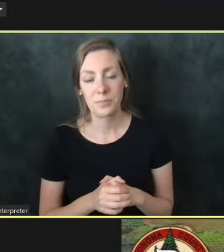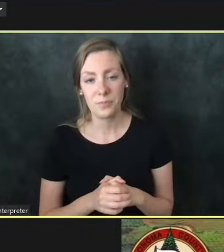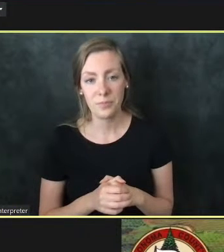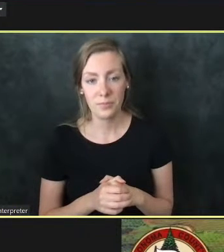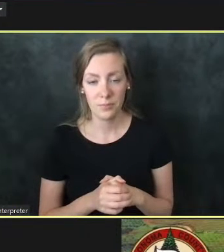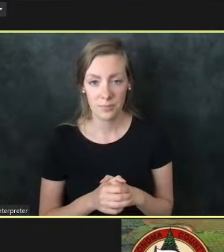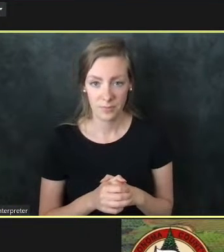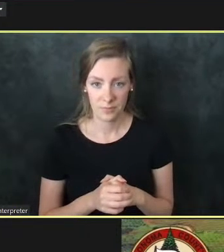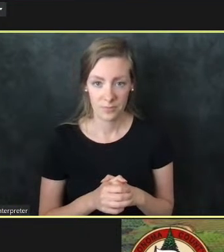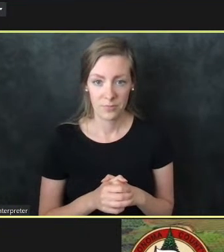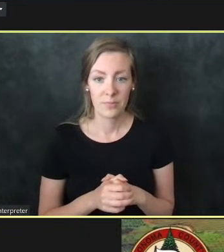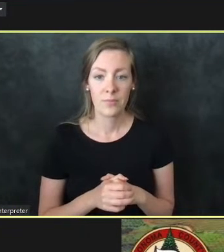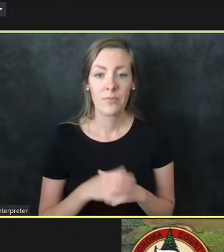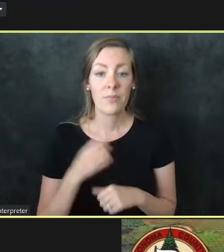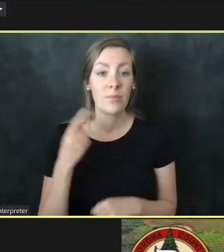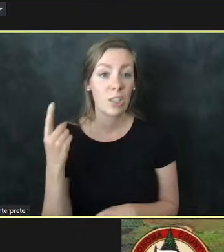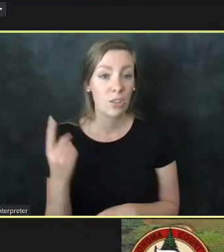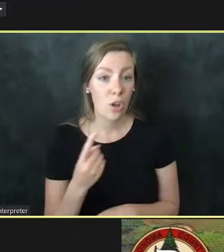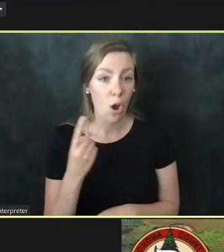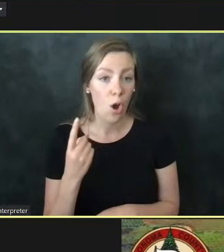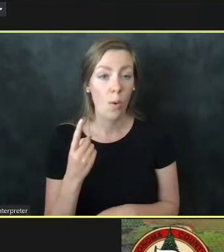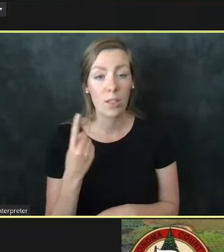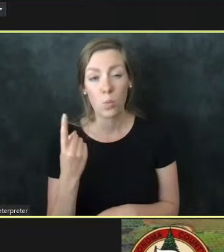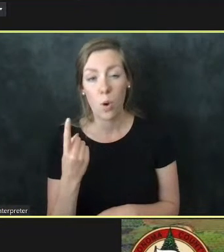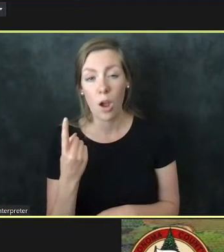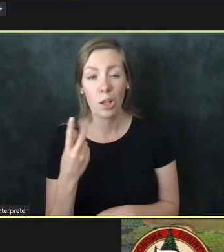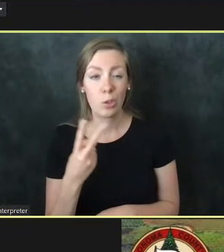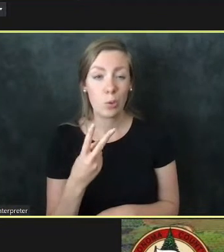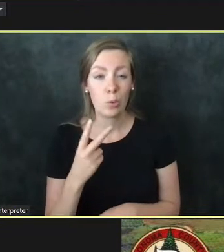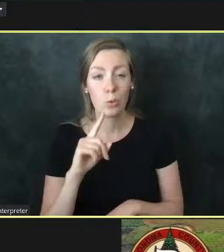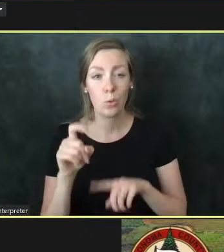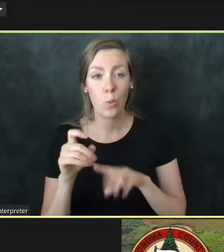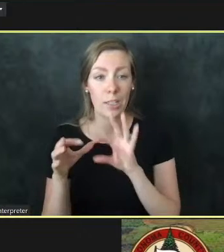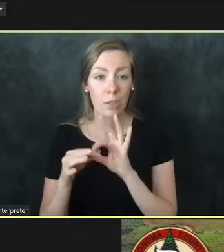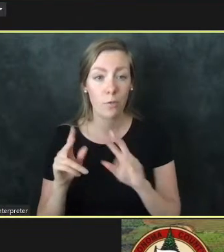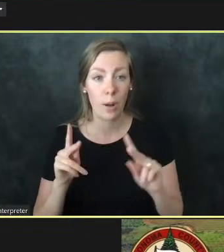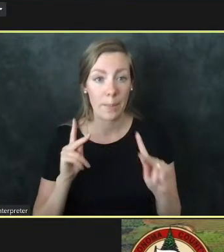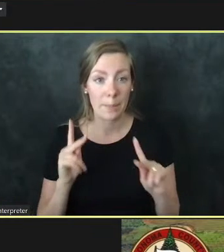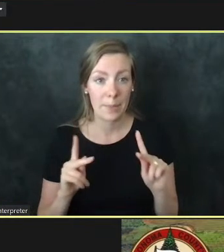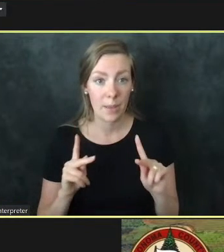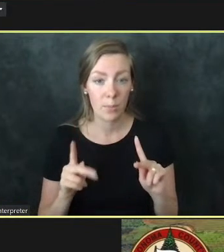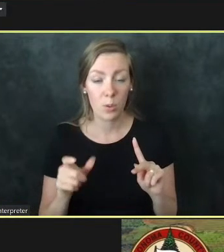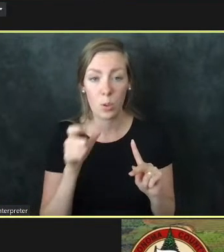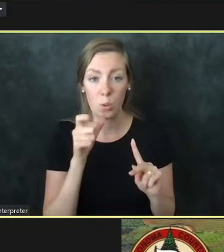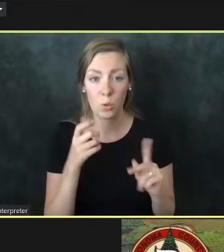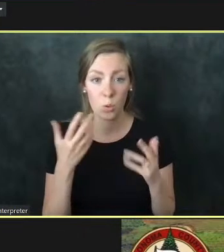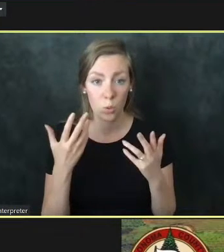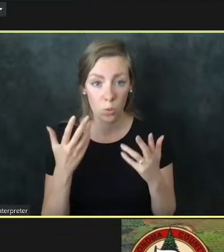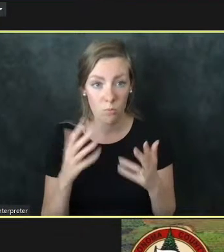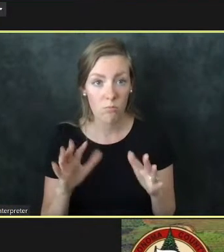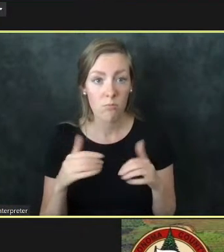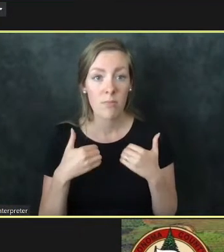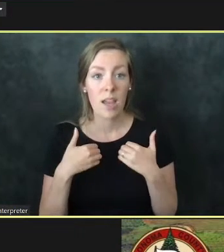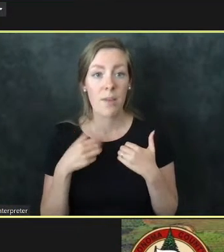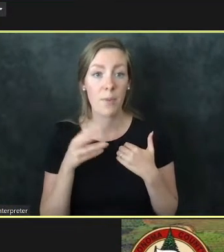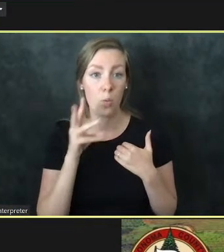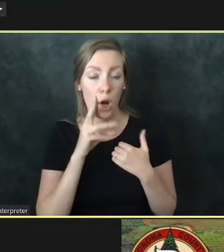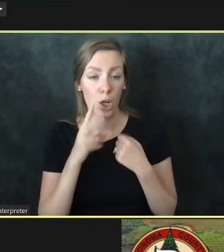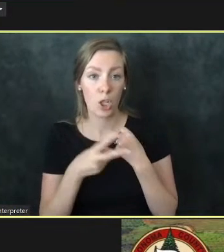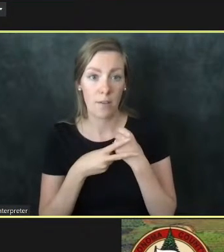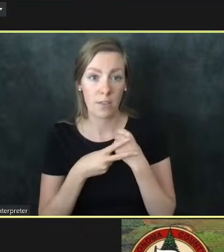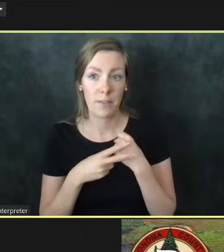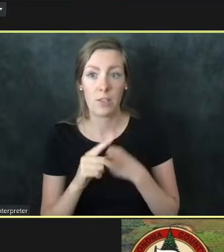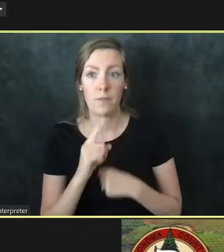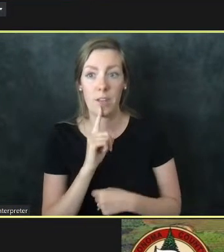There's always a question or two from siempre hay folks una pregunta o dos who have que been taking water conservation que very han seriously.